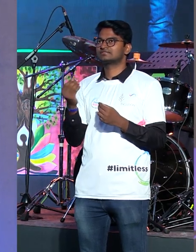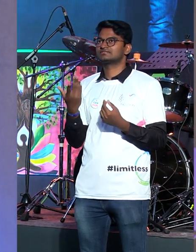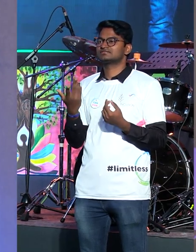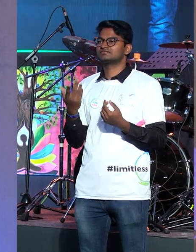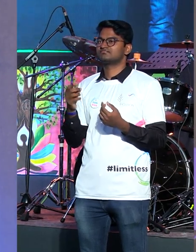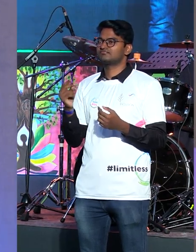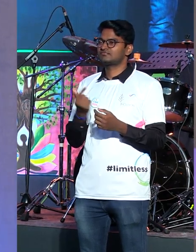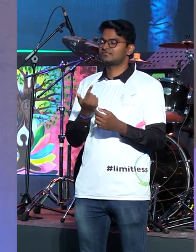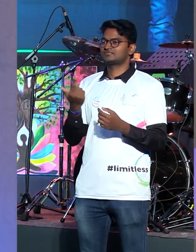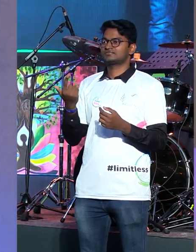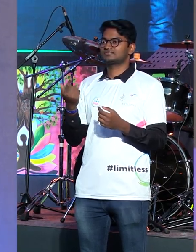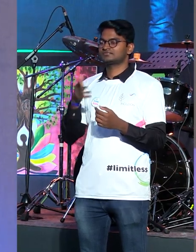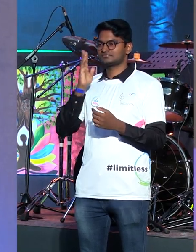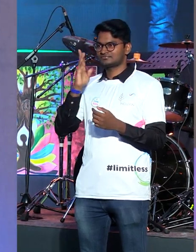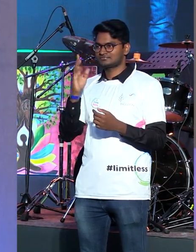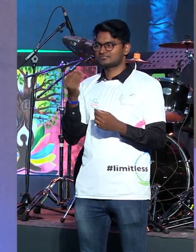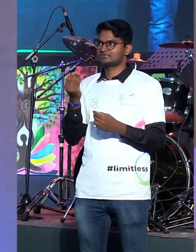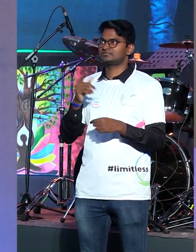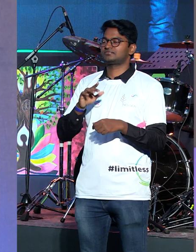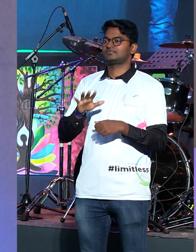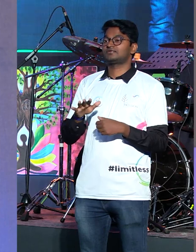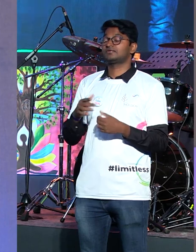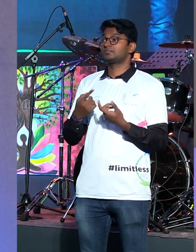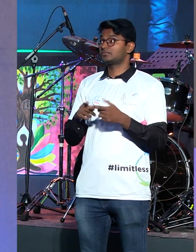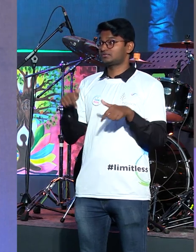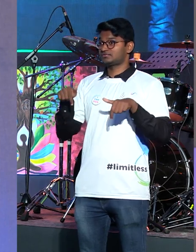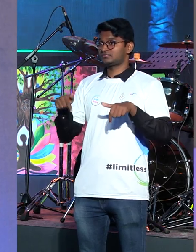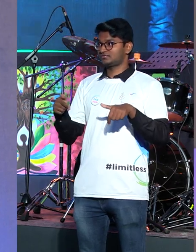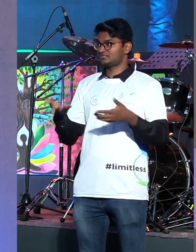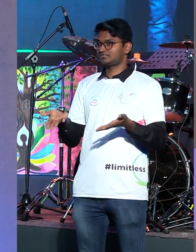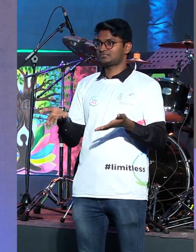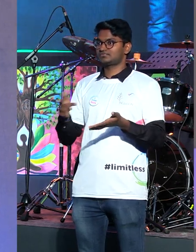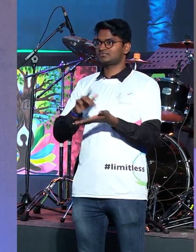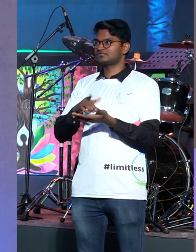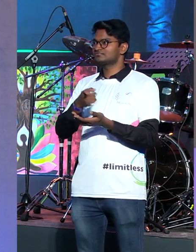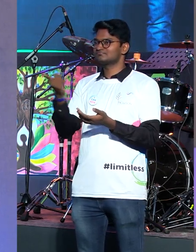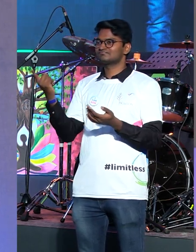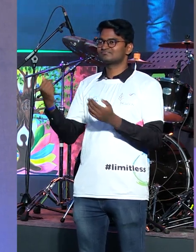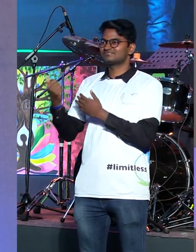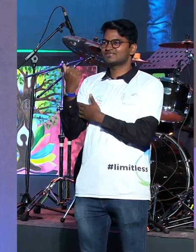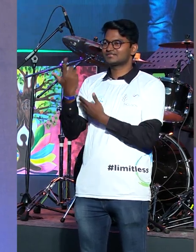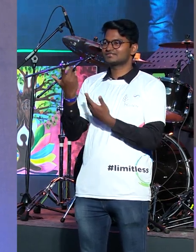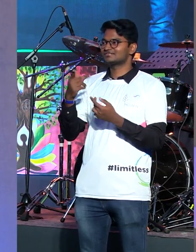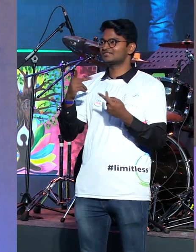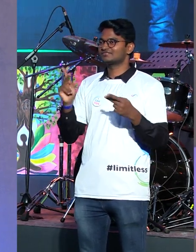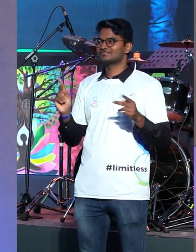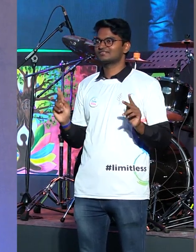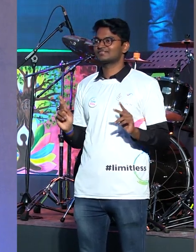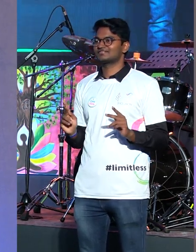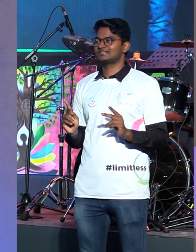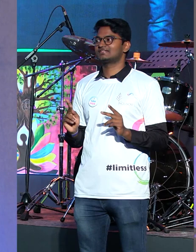some speeches and it'll carry on. When I entered, the whole spirit, the whole energy was so different. He first took me to